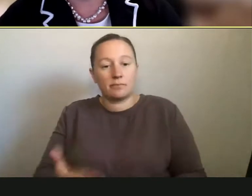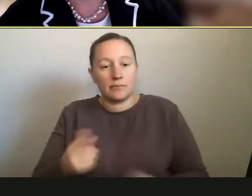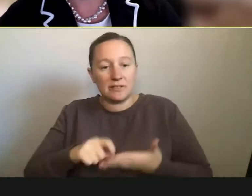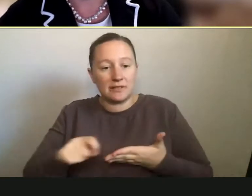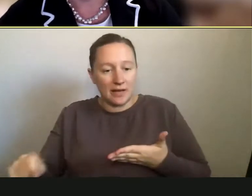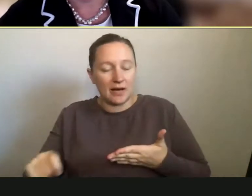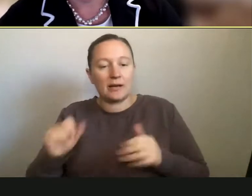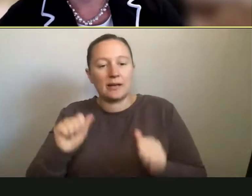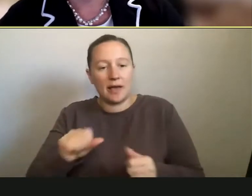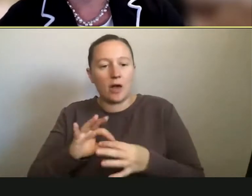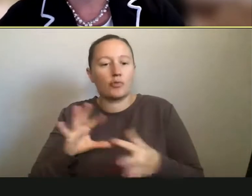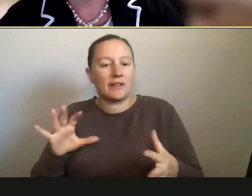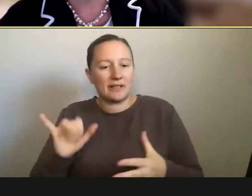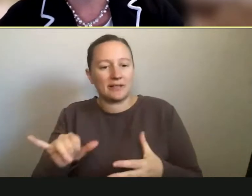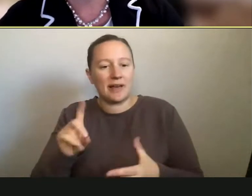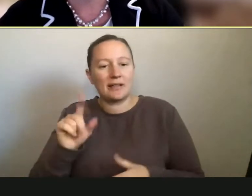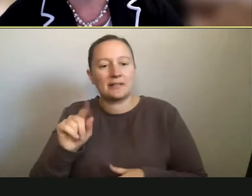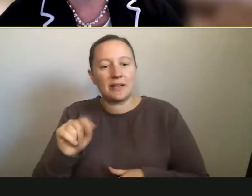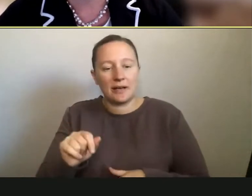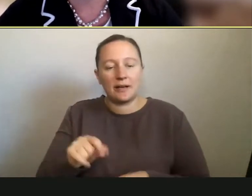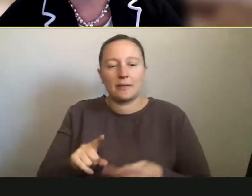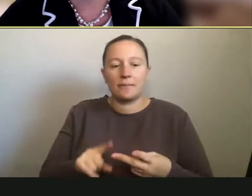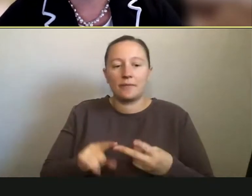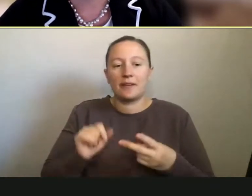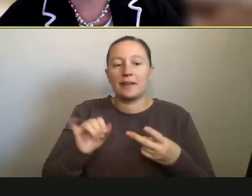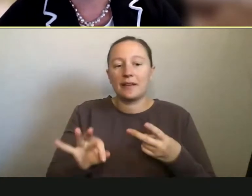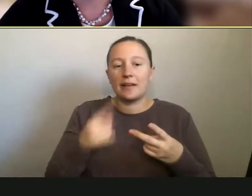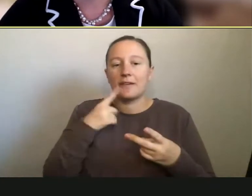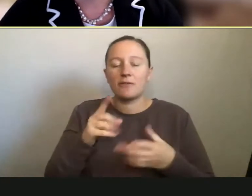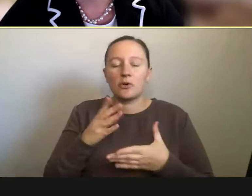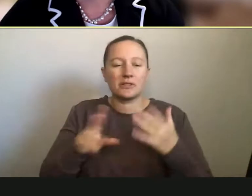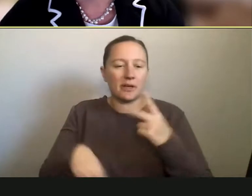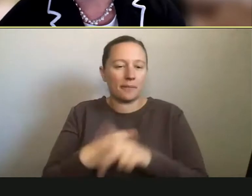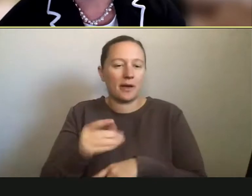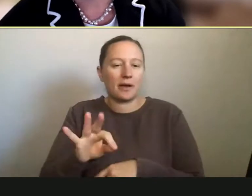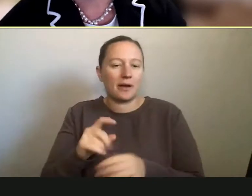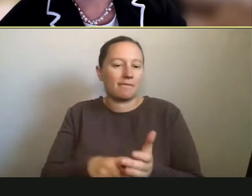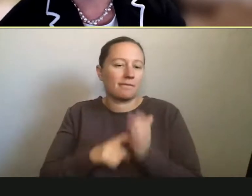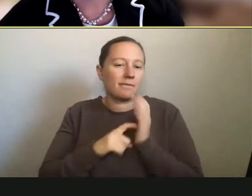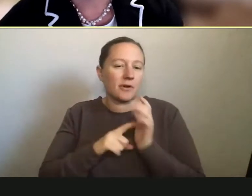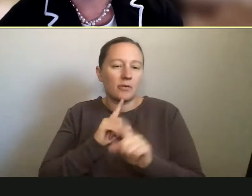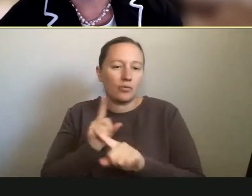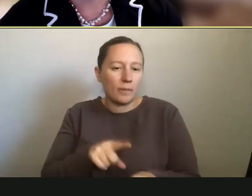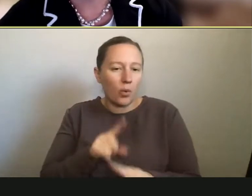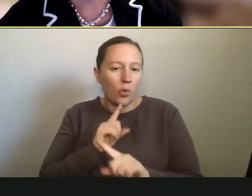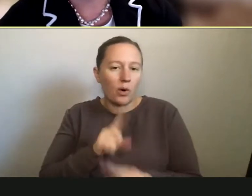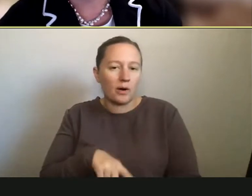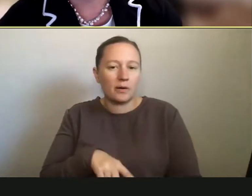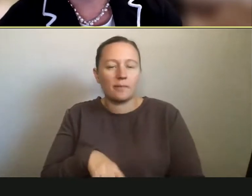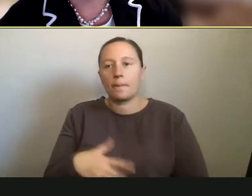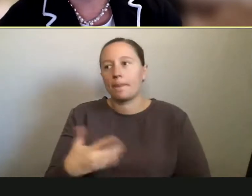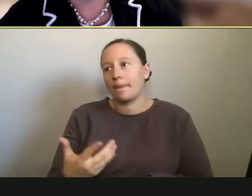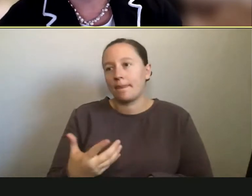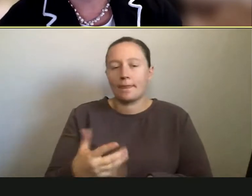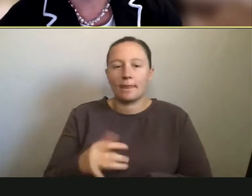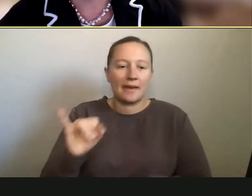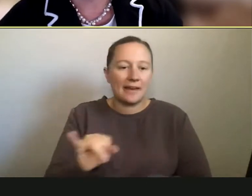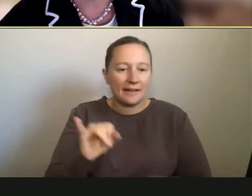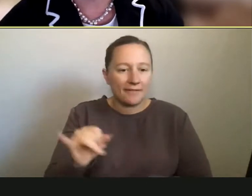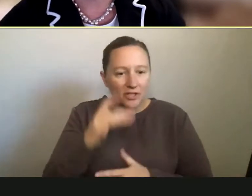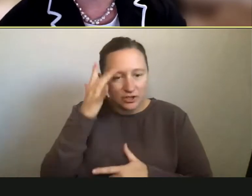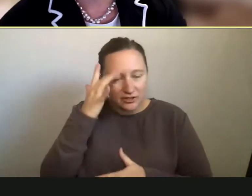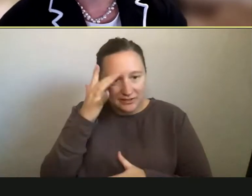release, if it is for some kind of mandatory reporting, such as an infectious